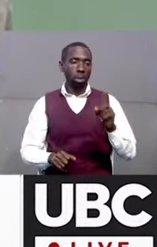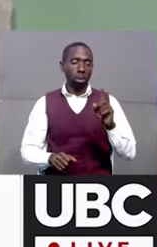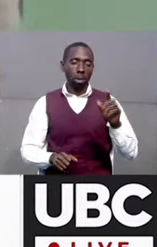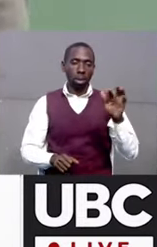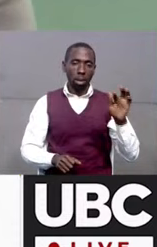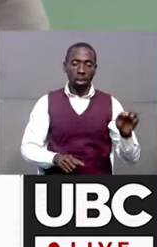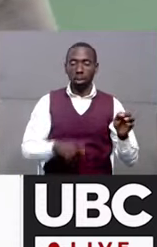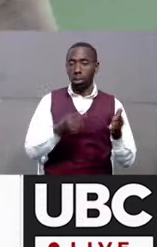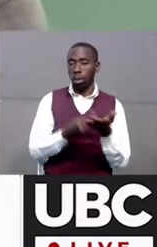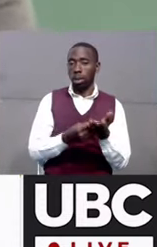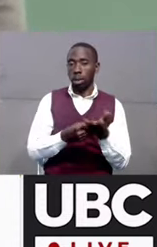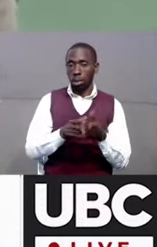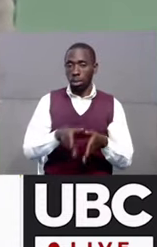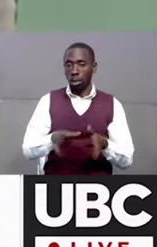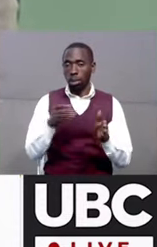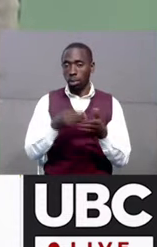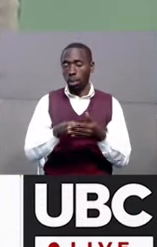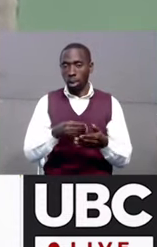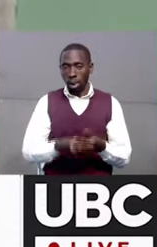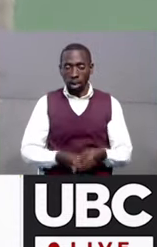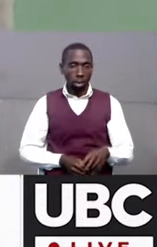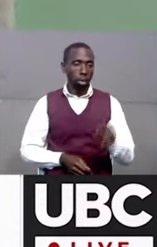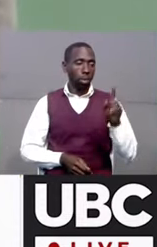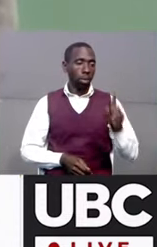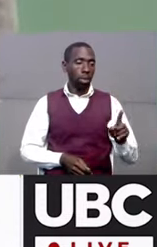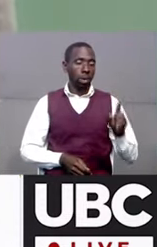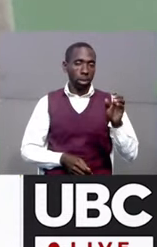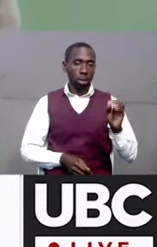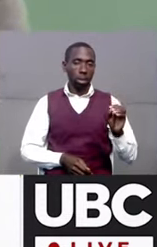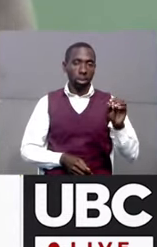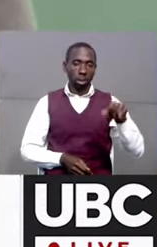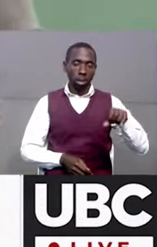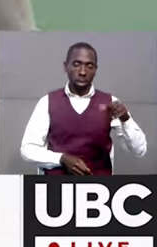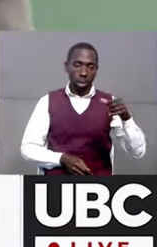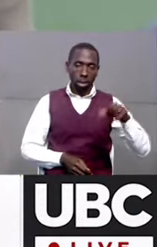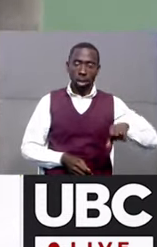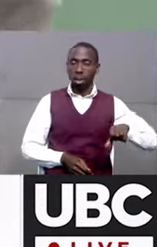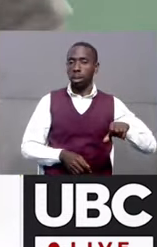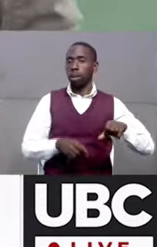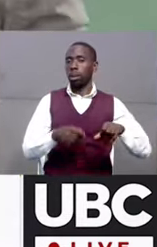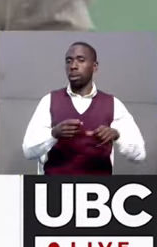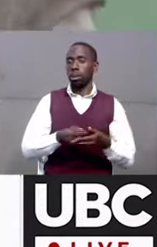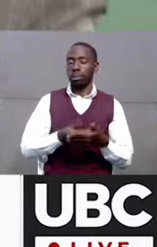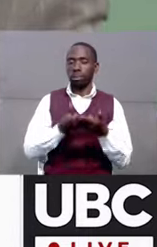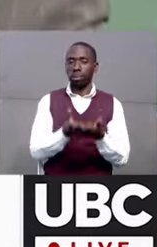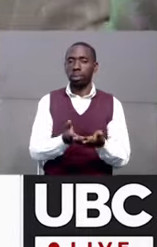Fund, and vote 609, Local Government. I beg to lay.